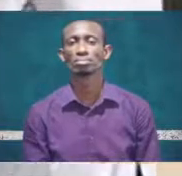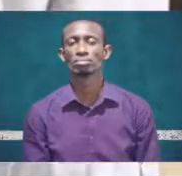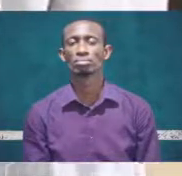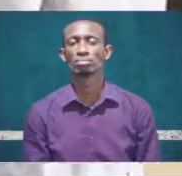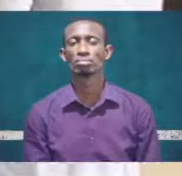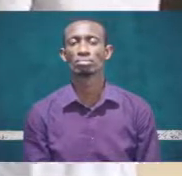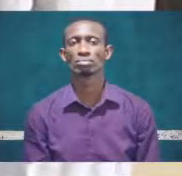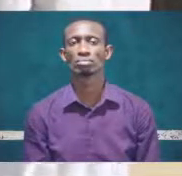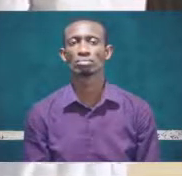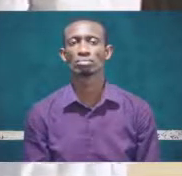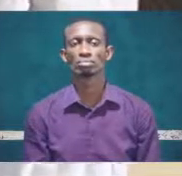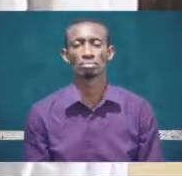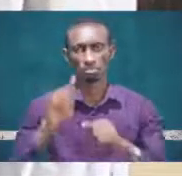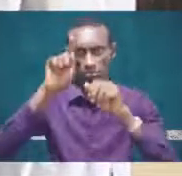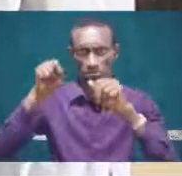integral